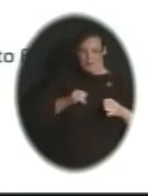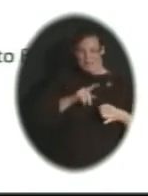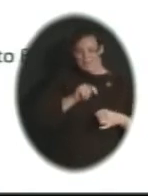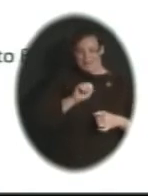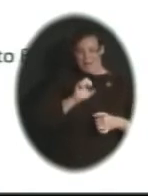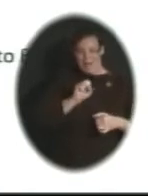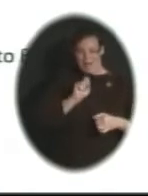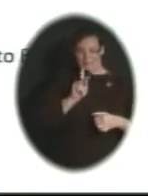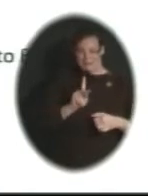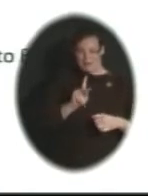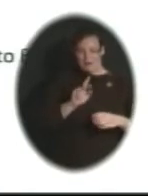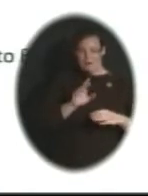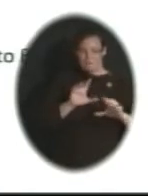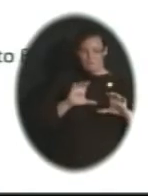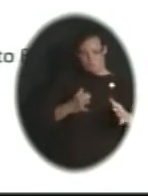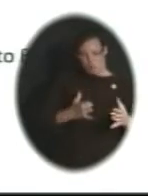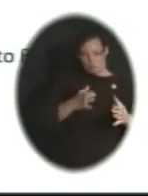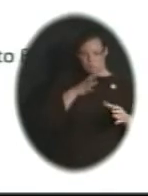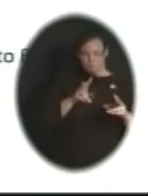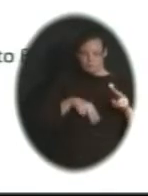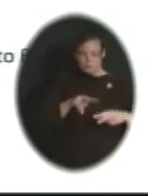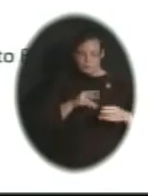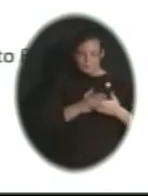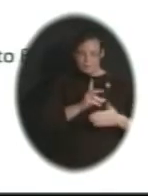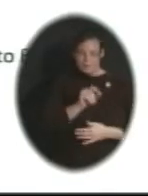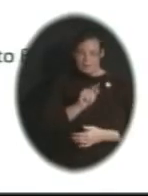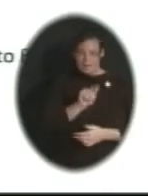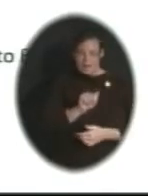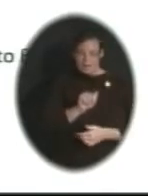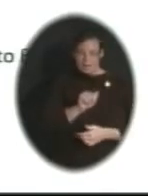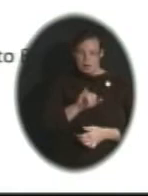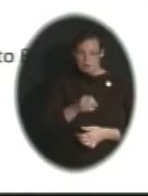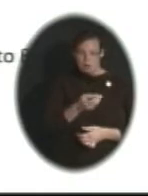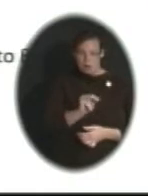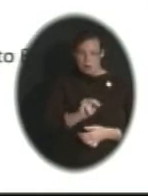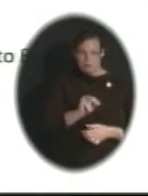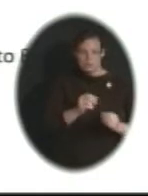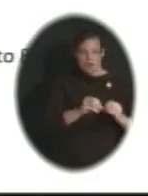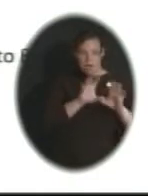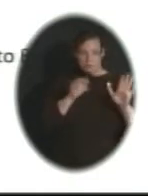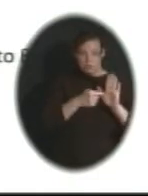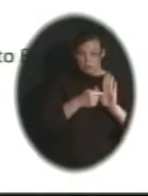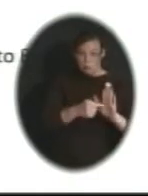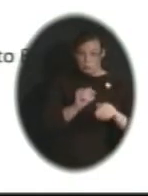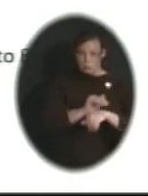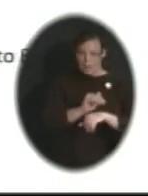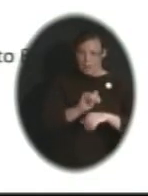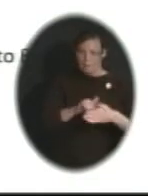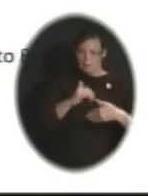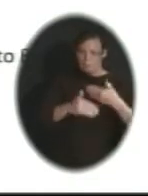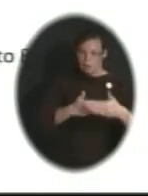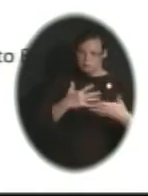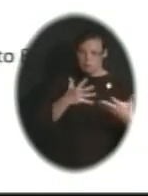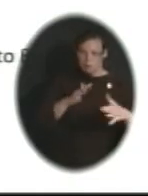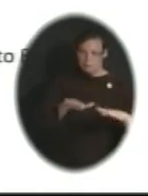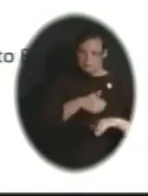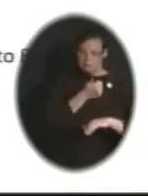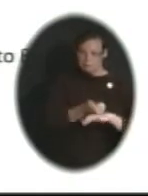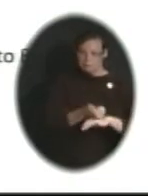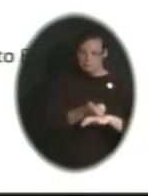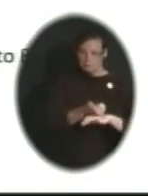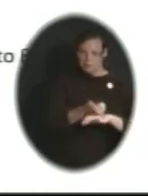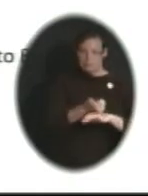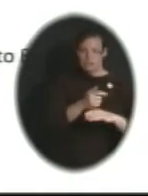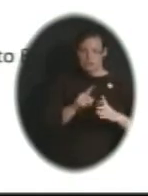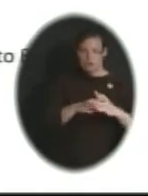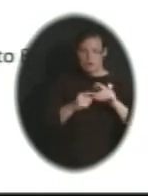an ongoing committee looking at some of the data John obviously has shown you tonight. So that process is already in place. Starting